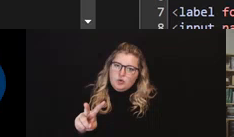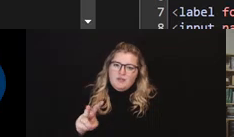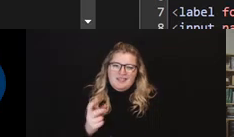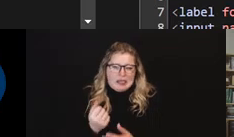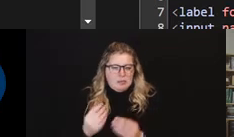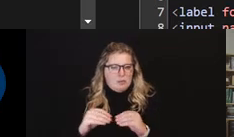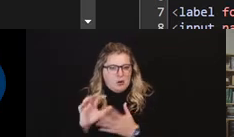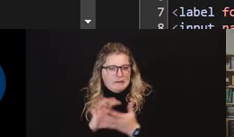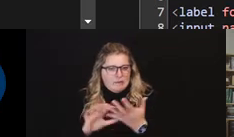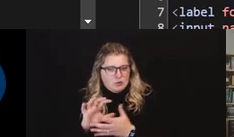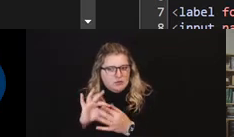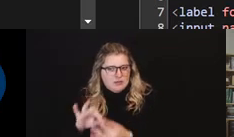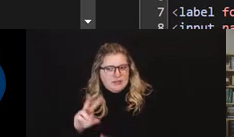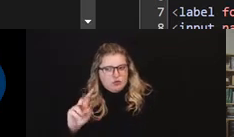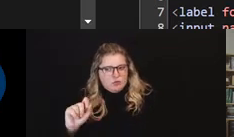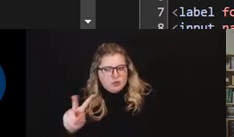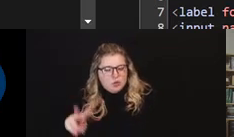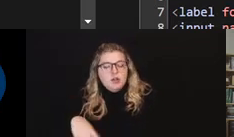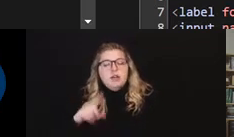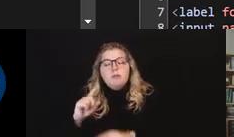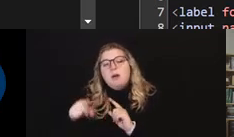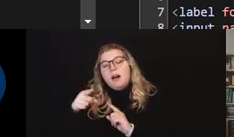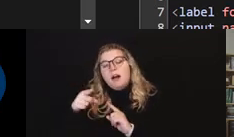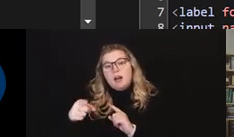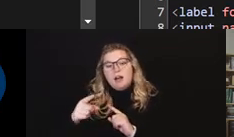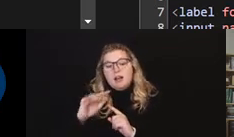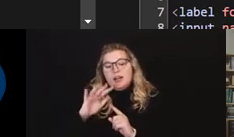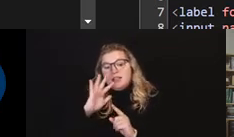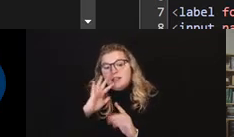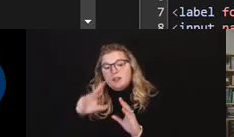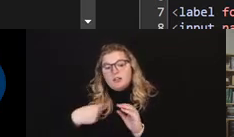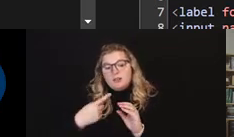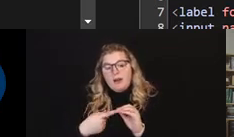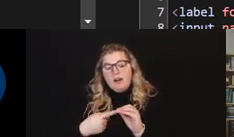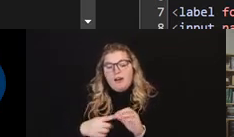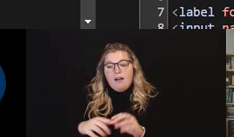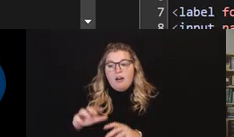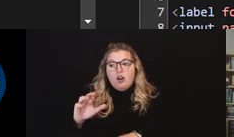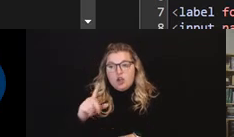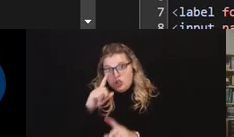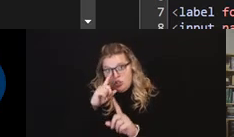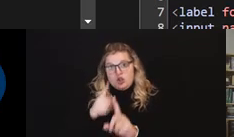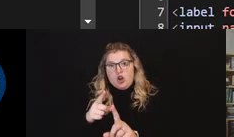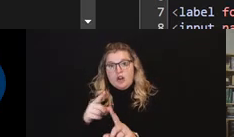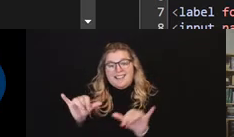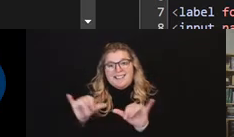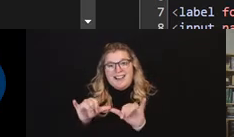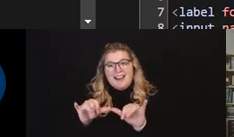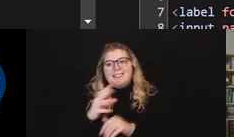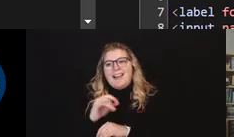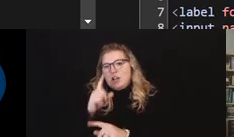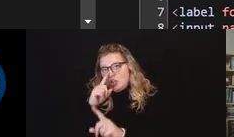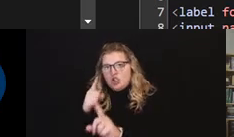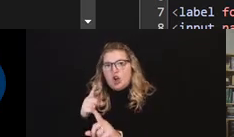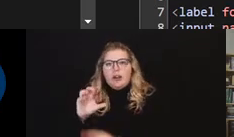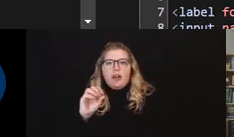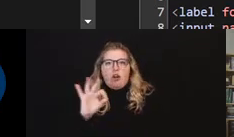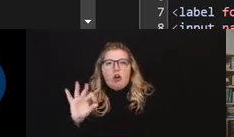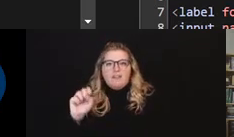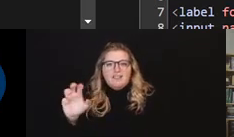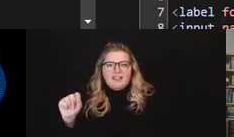of 2.2, but it talks about not just the target size, but what it calls the target offset, which is